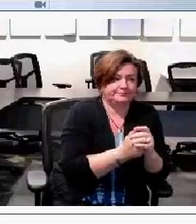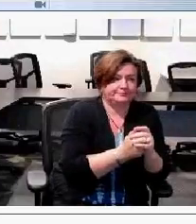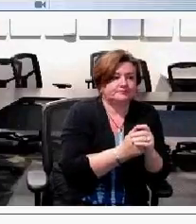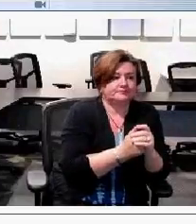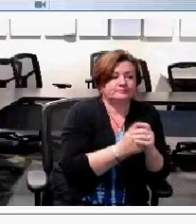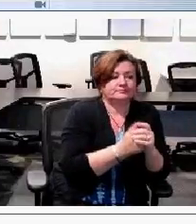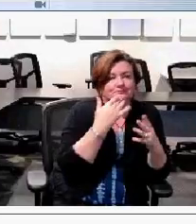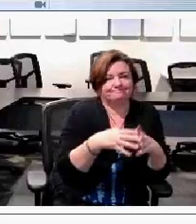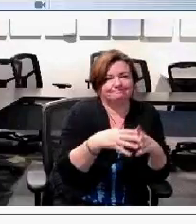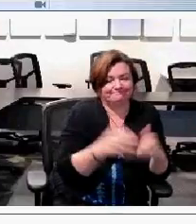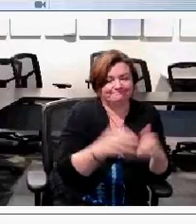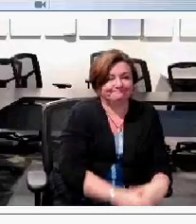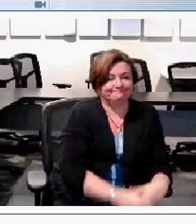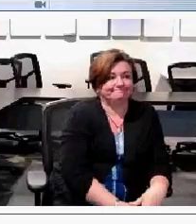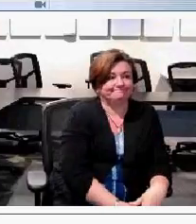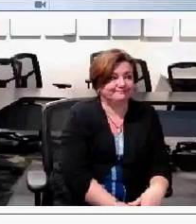Thank you so much.